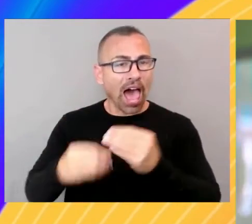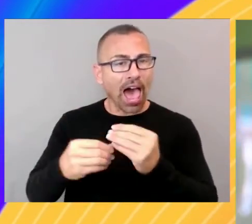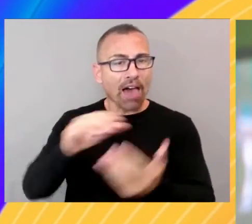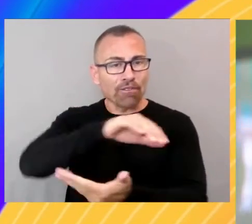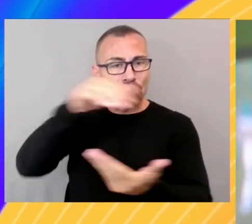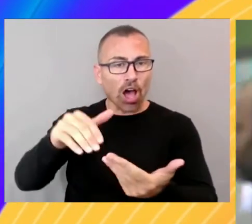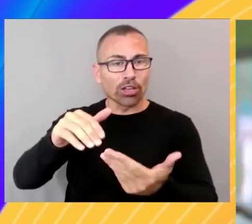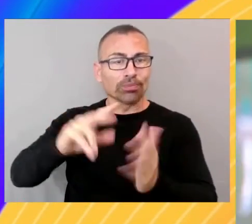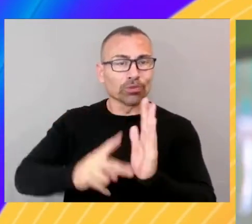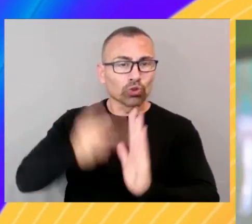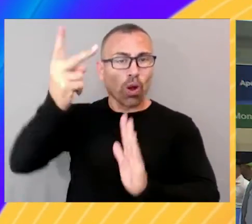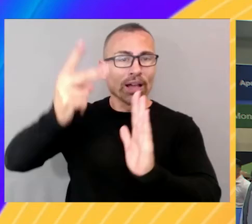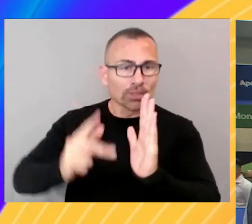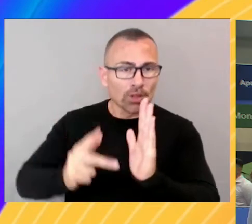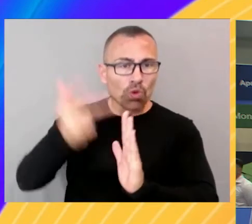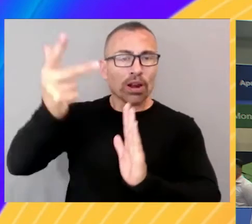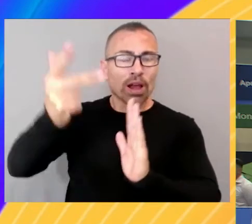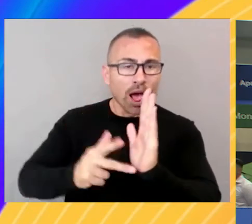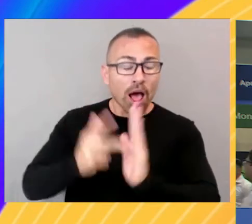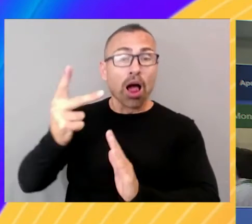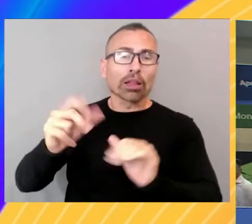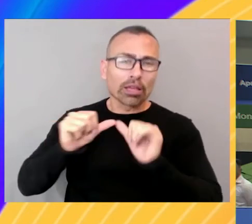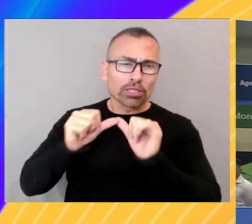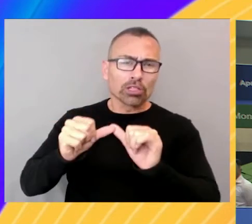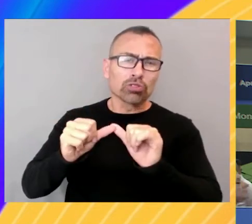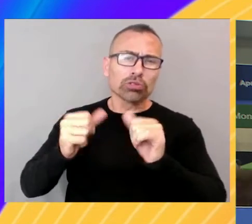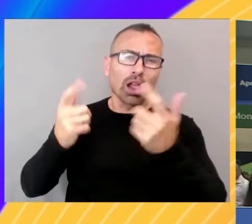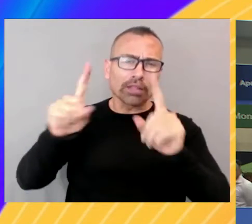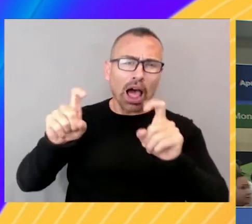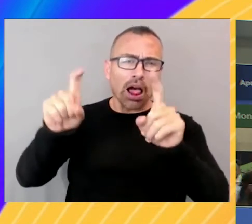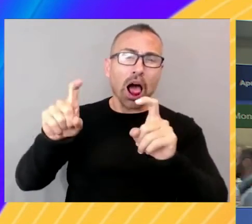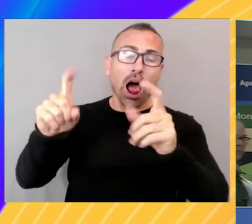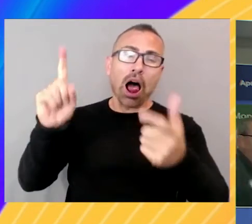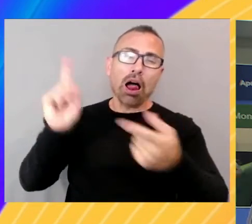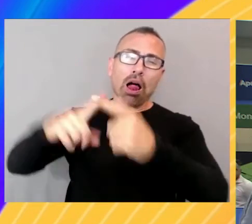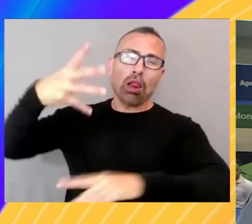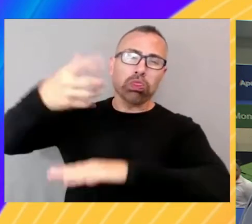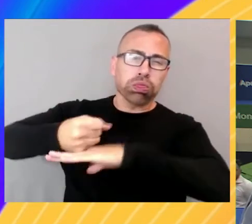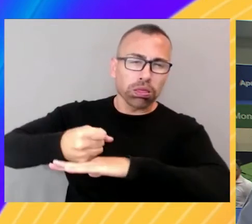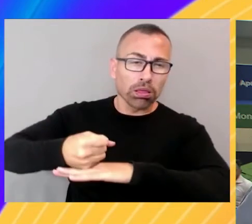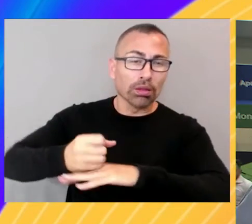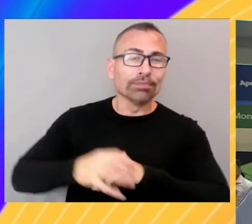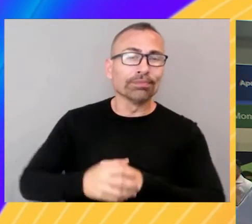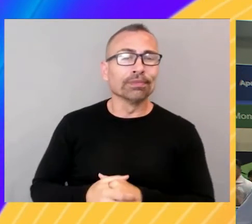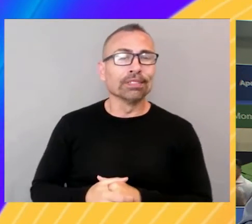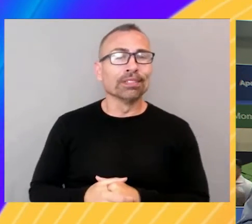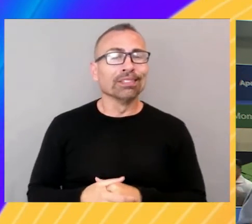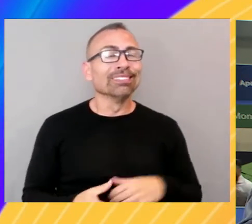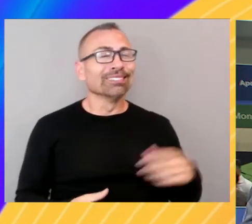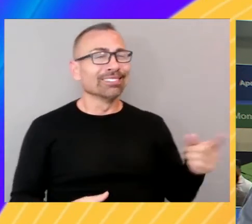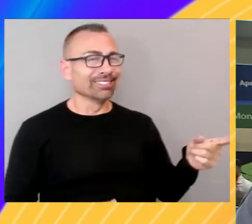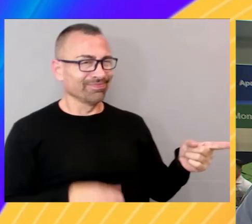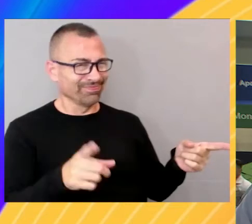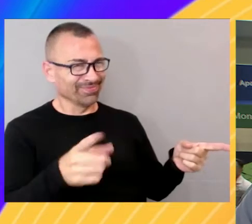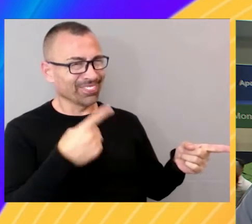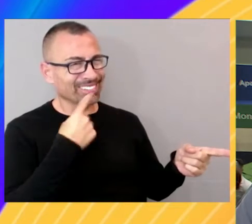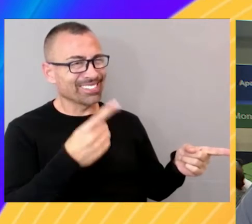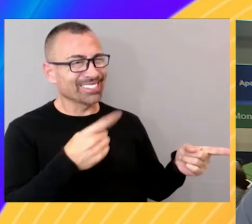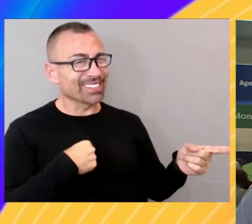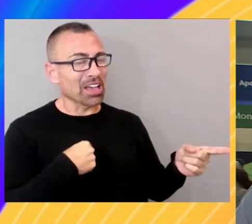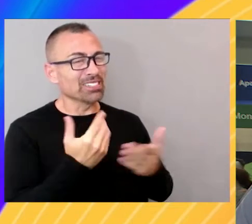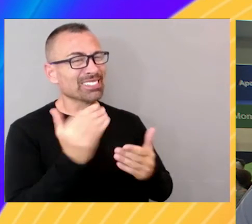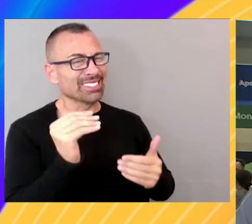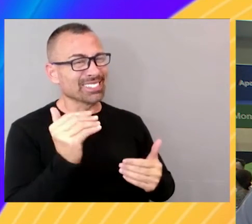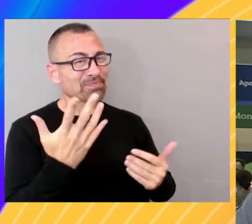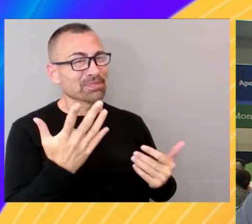going to say, what you just said seems logical, but of course we've been in IT for many, many years, and we've been around this.